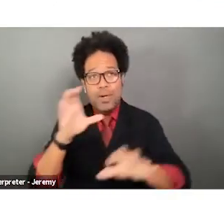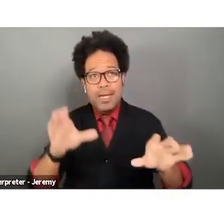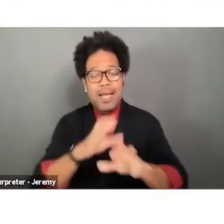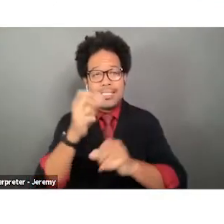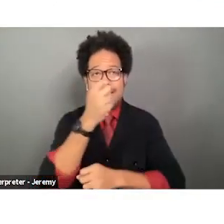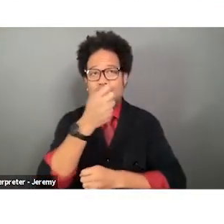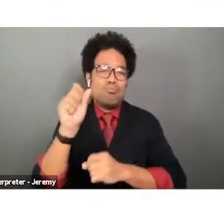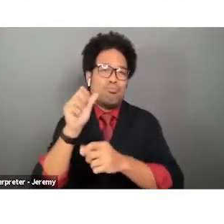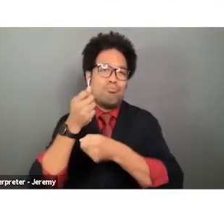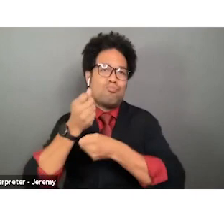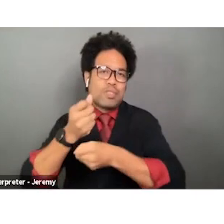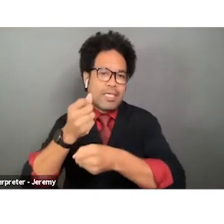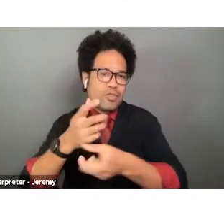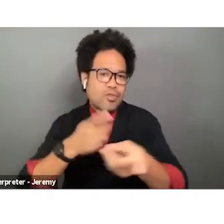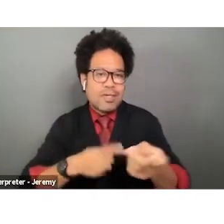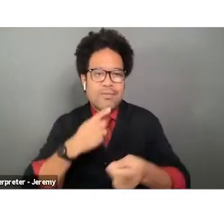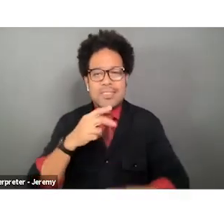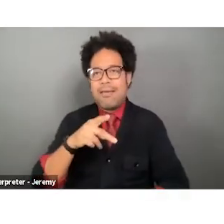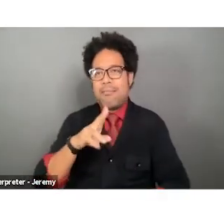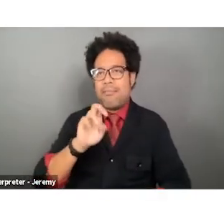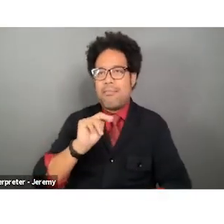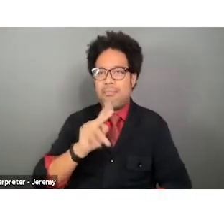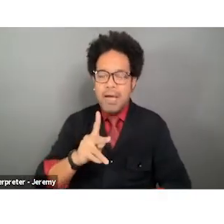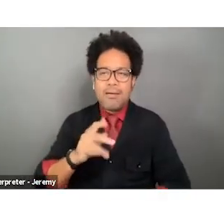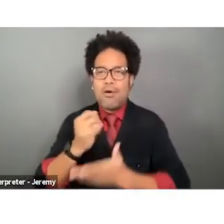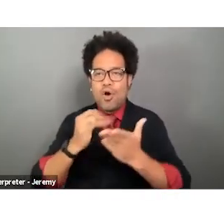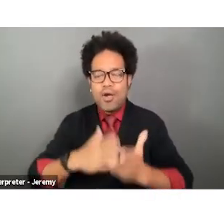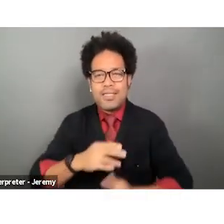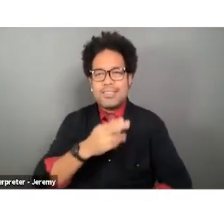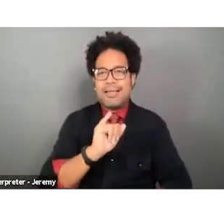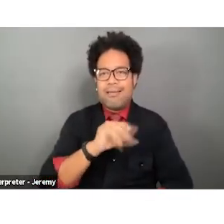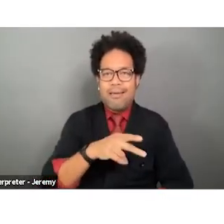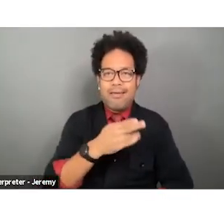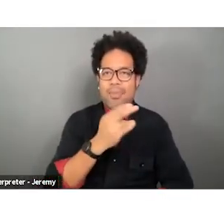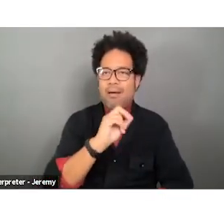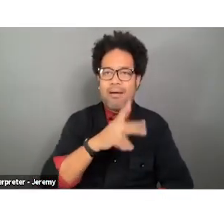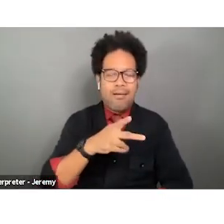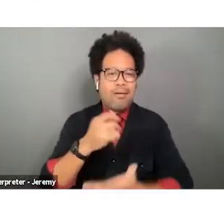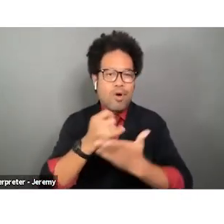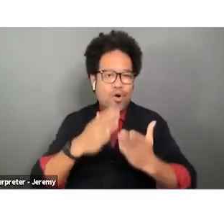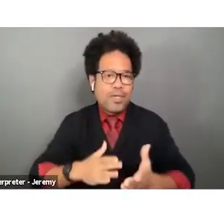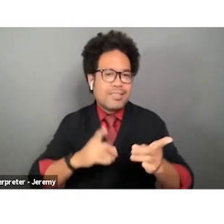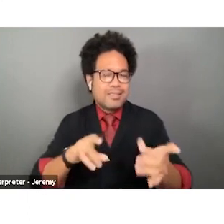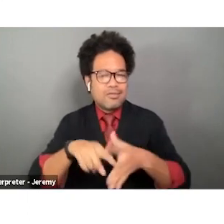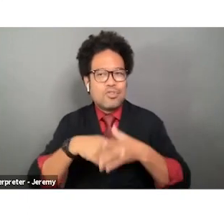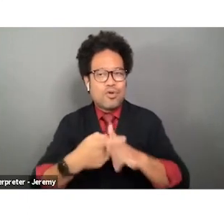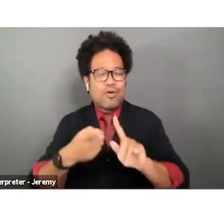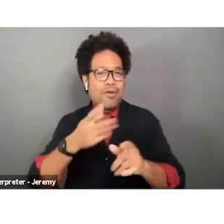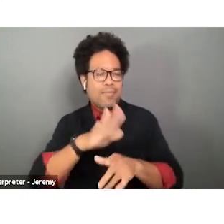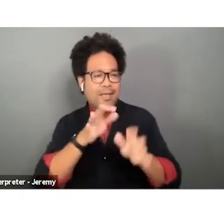punk artists. That's kind of how punk was originated. Hip hop artists is how it was originated, as far as like language and thought